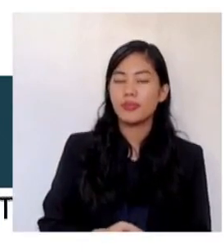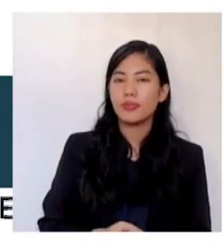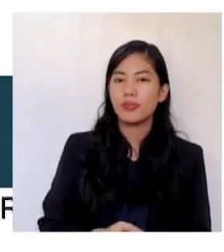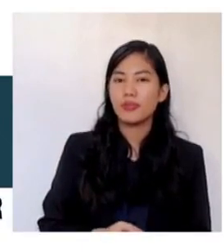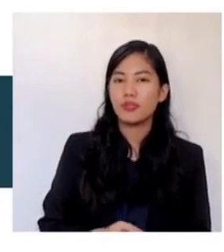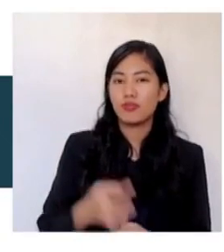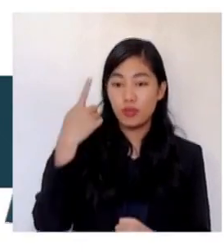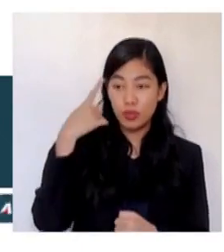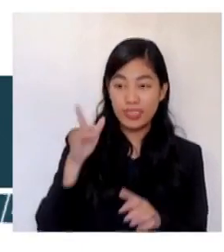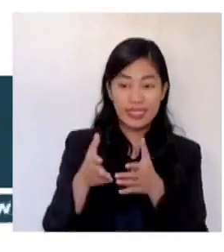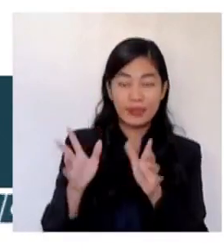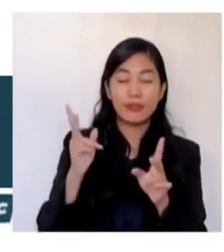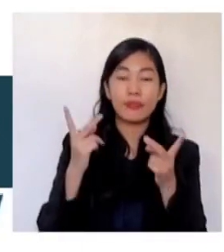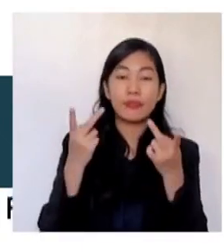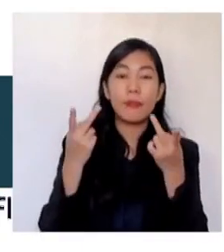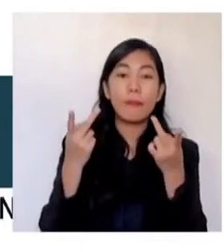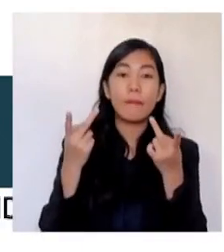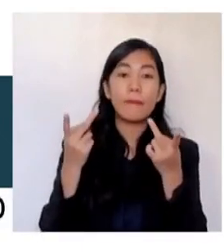so limited,